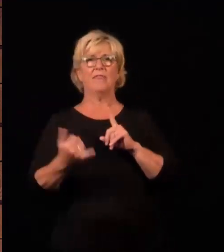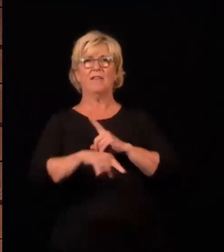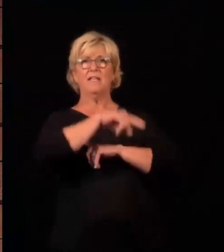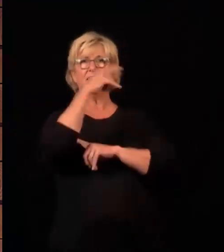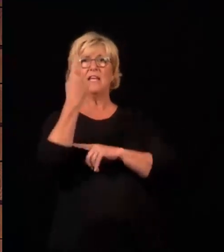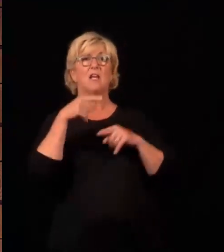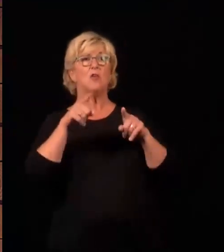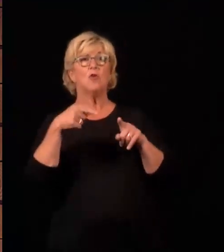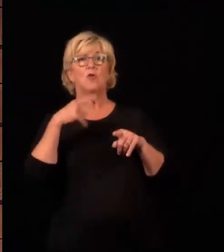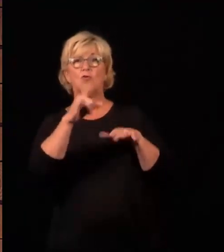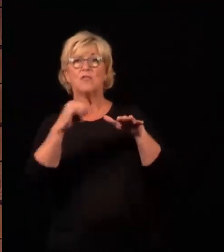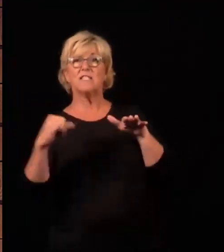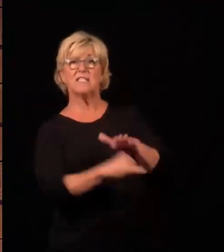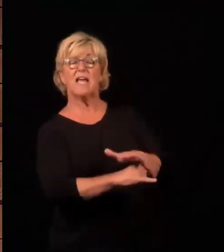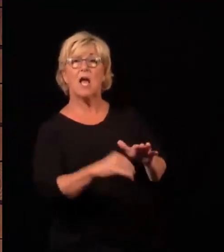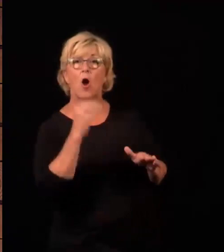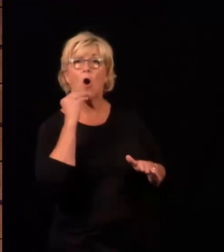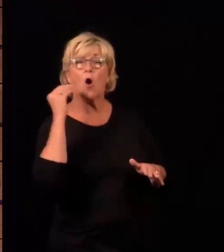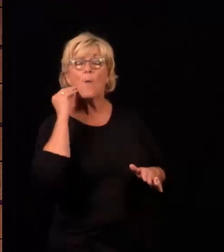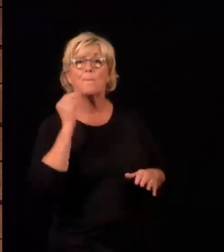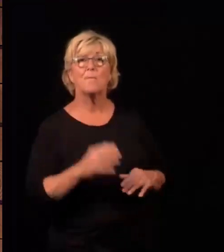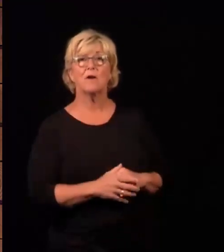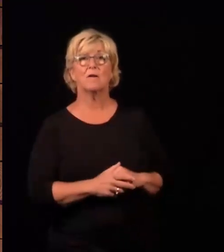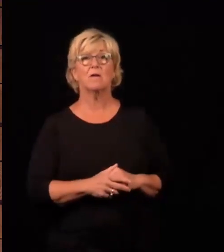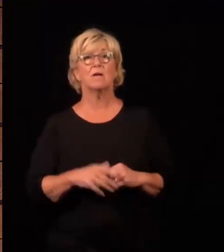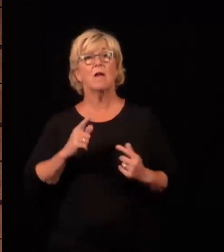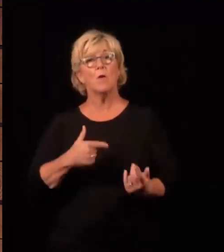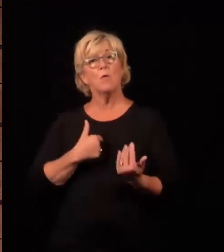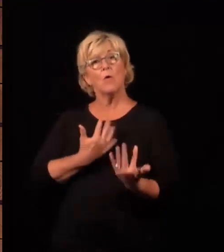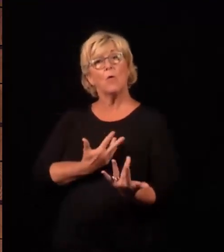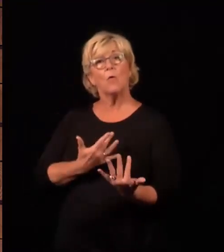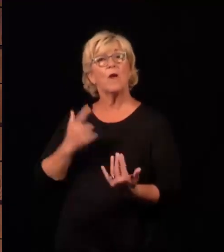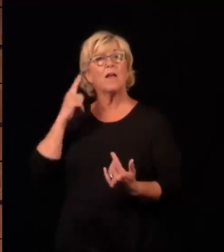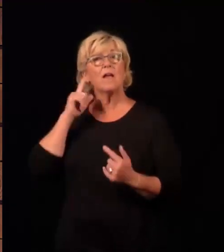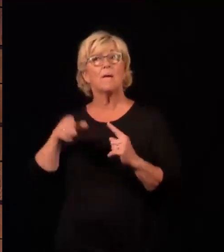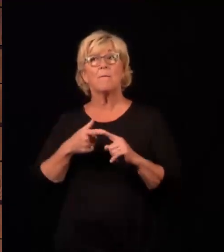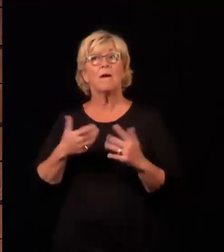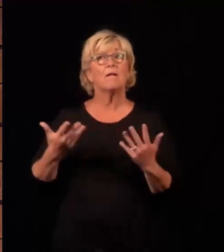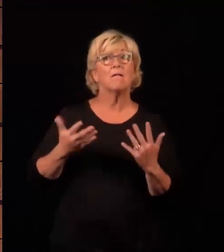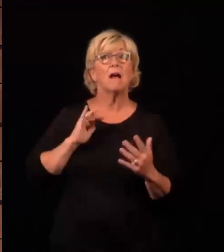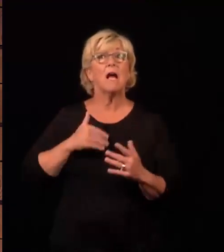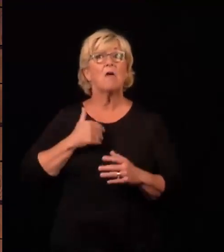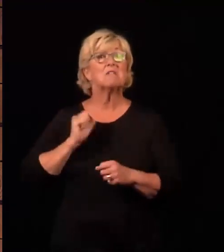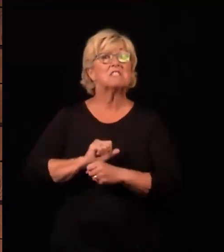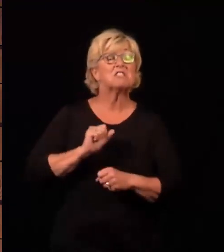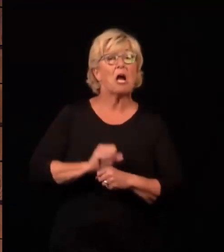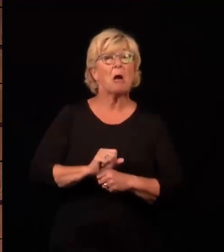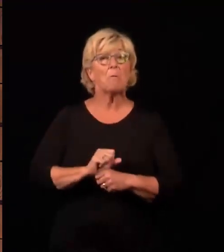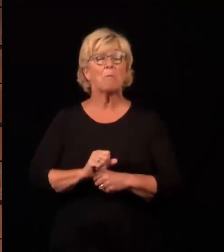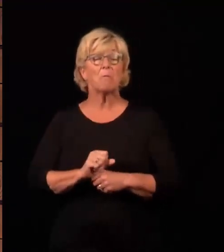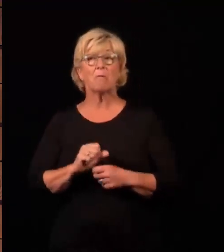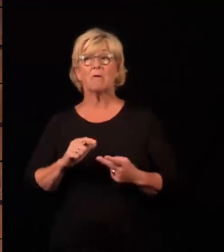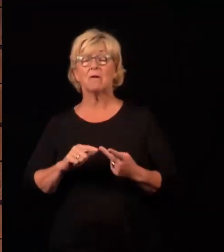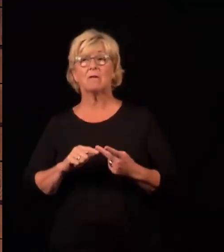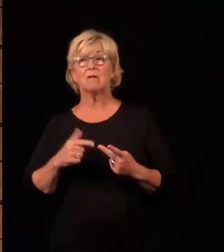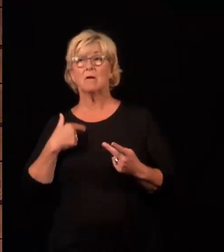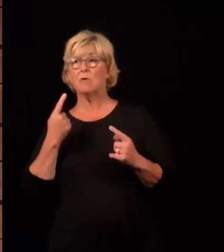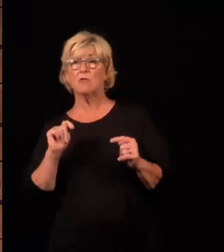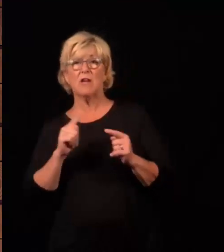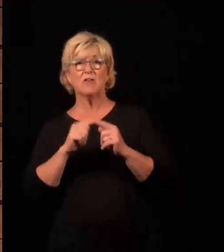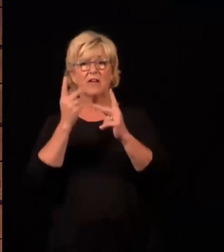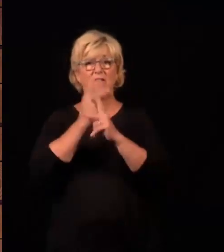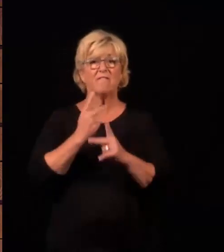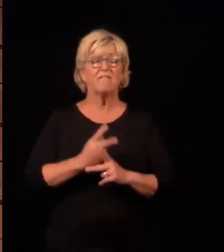of quarantine? As we wait to hear about our job, as we try to navigate the